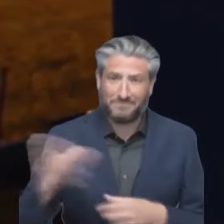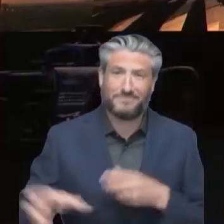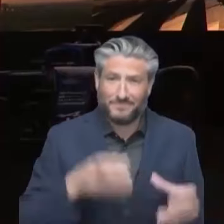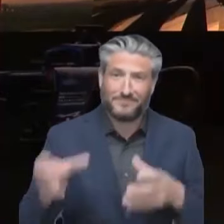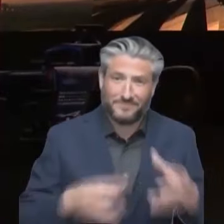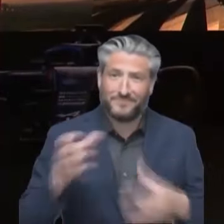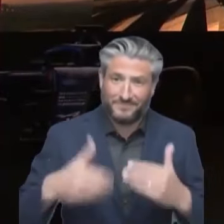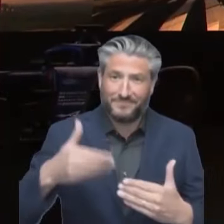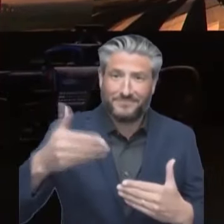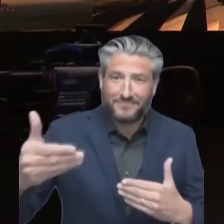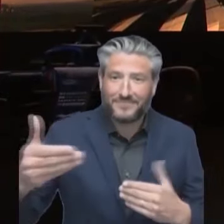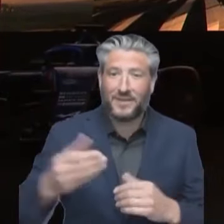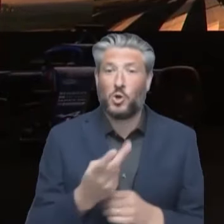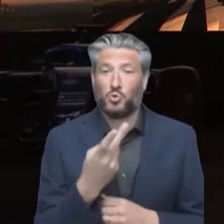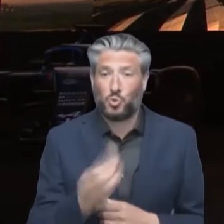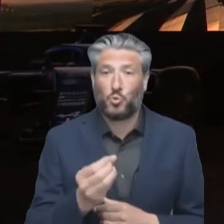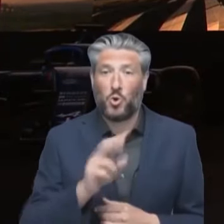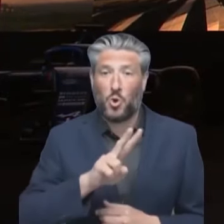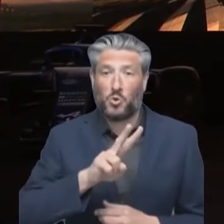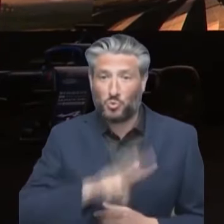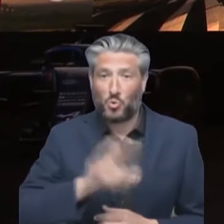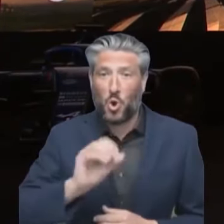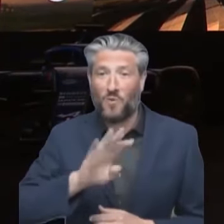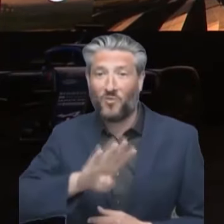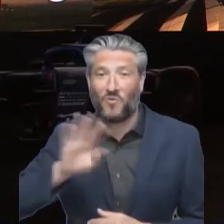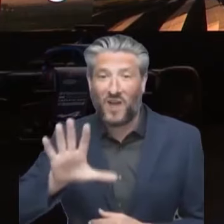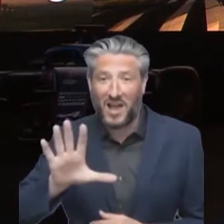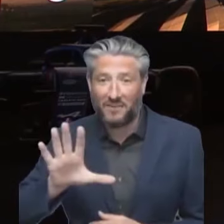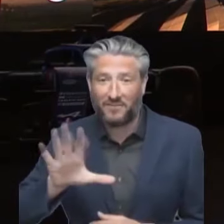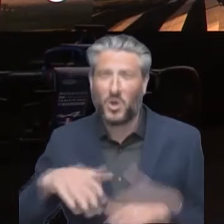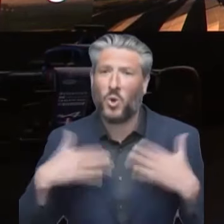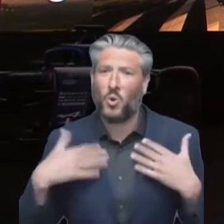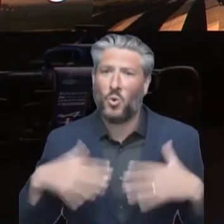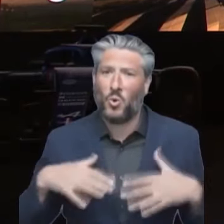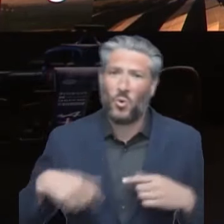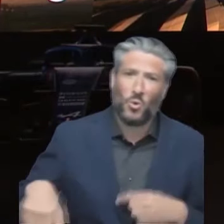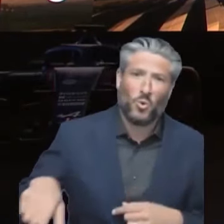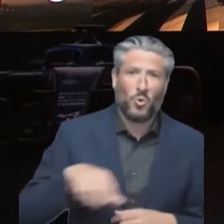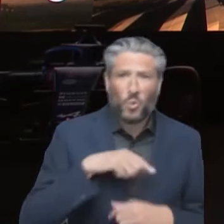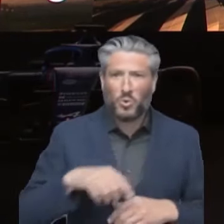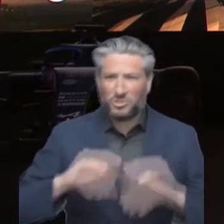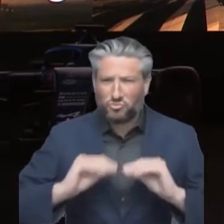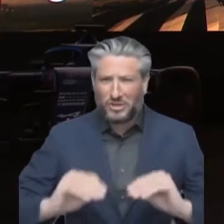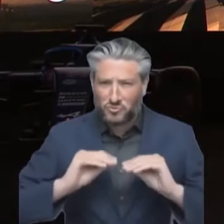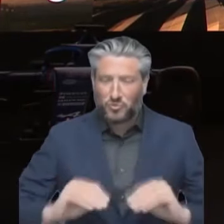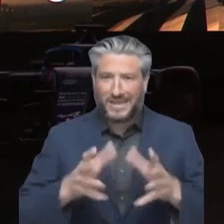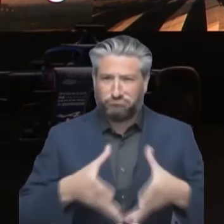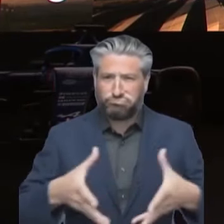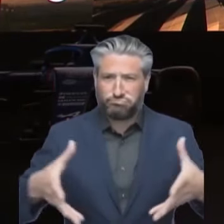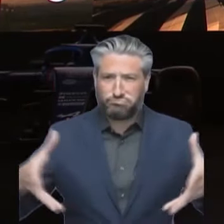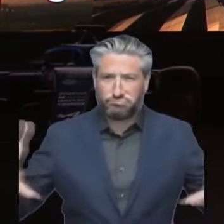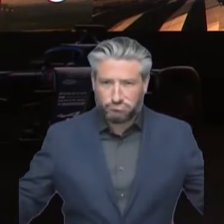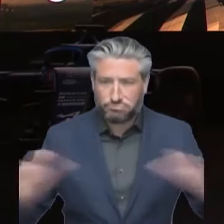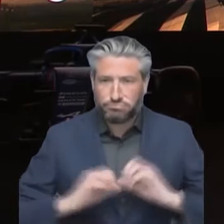of the teams involved by this transformation will have been trained. Progressively, the activities of